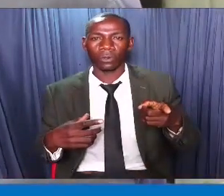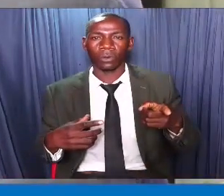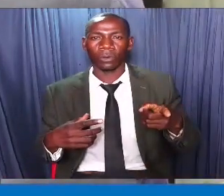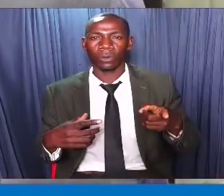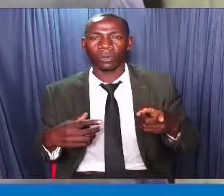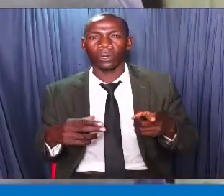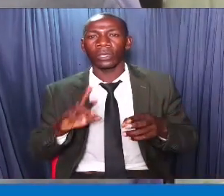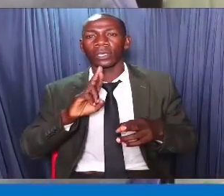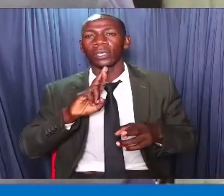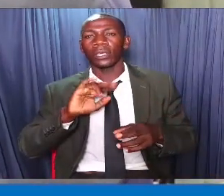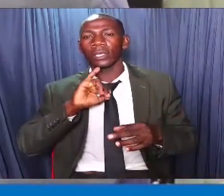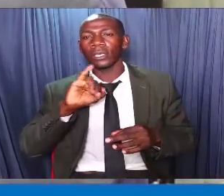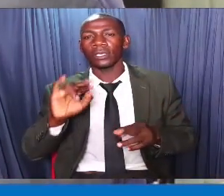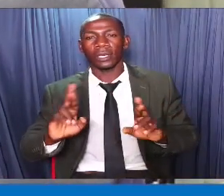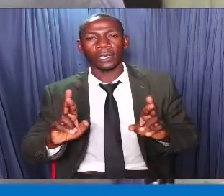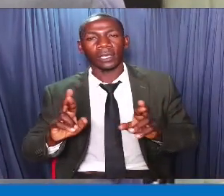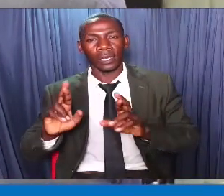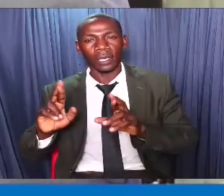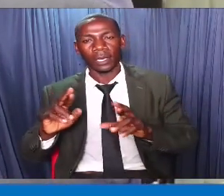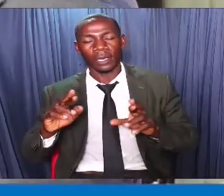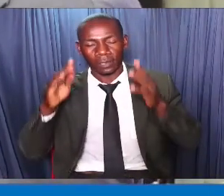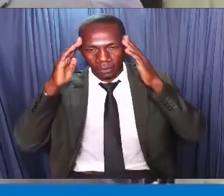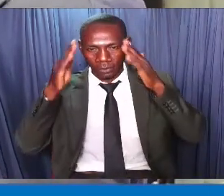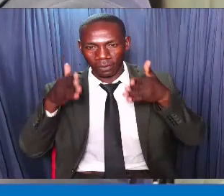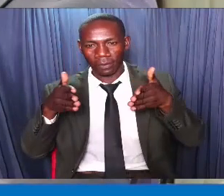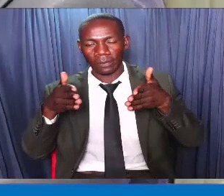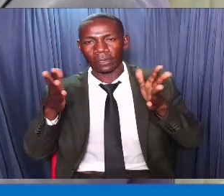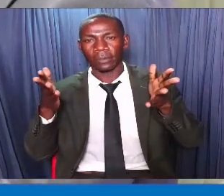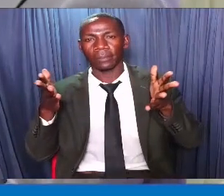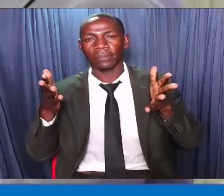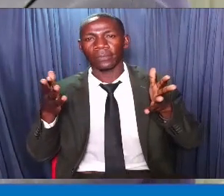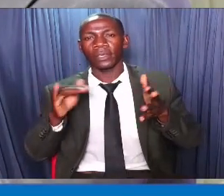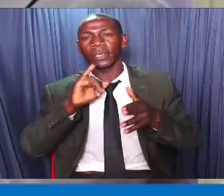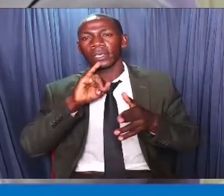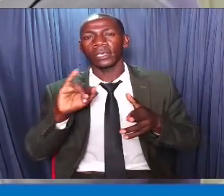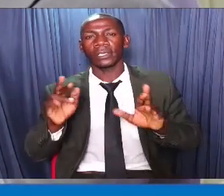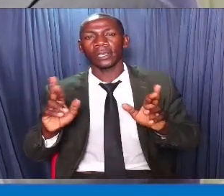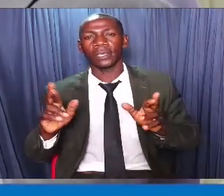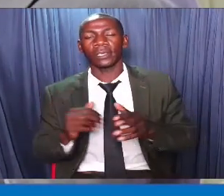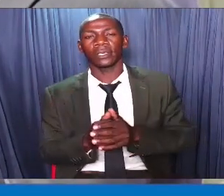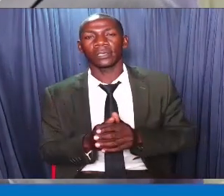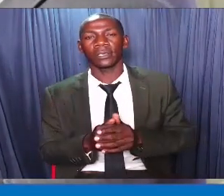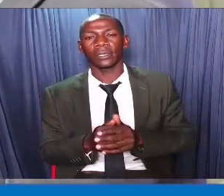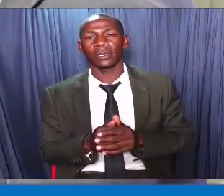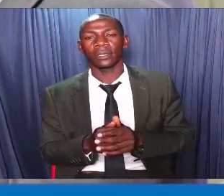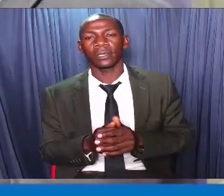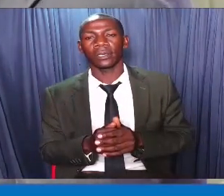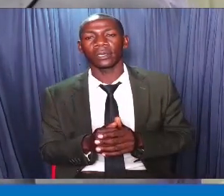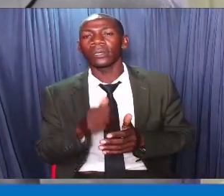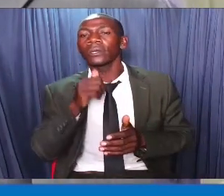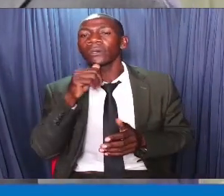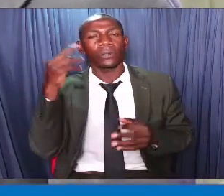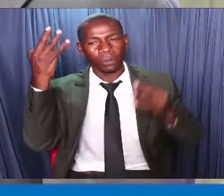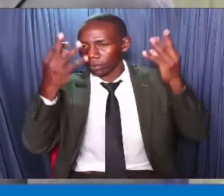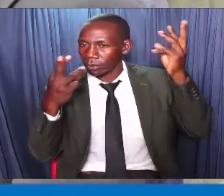Wapendo liko tayari kusudia. It's very ready. Determine yourself. Liko tayari. It's very ready. Usiwe na